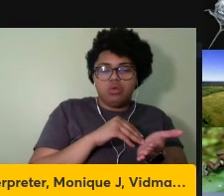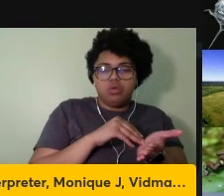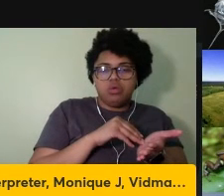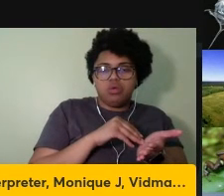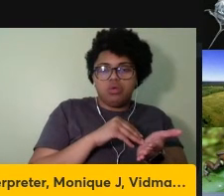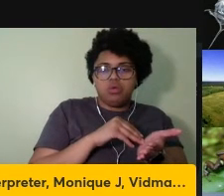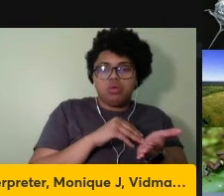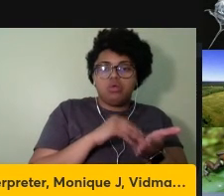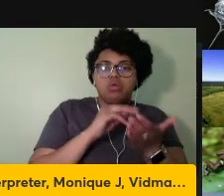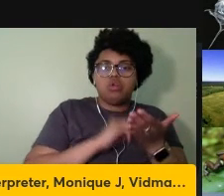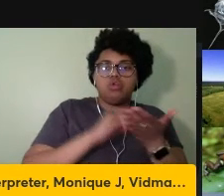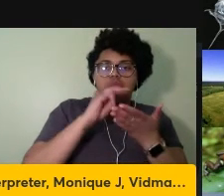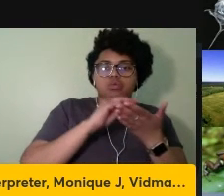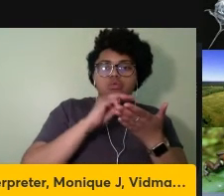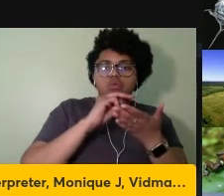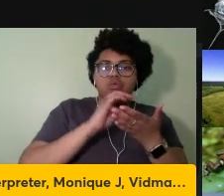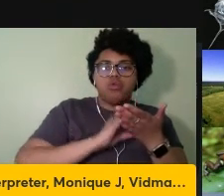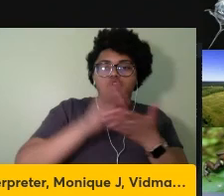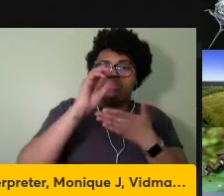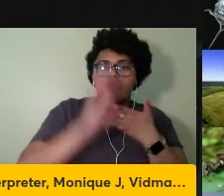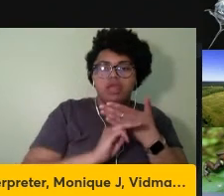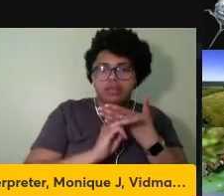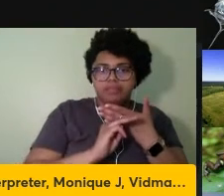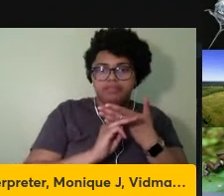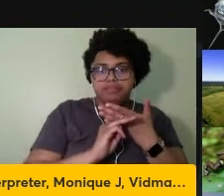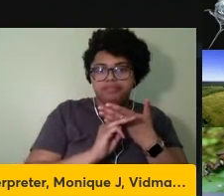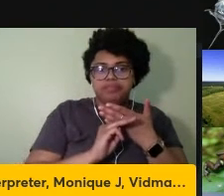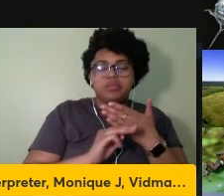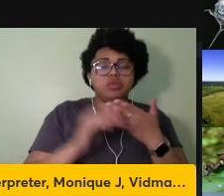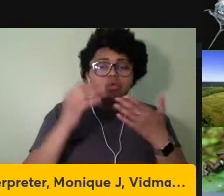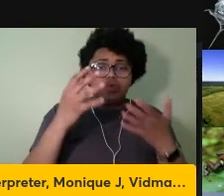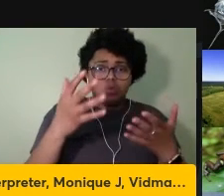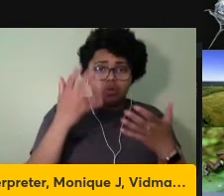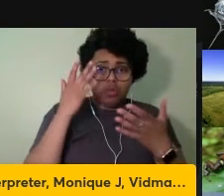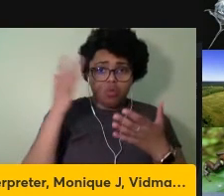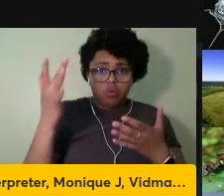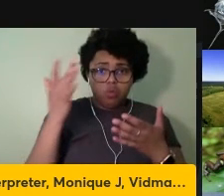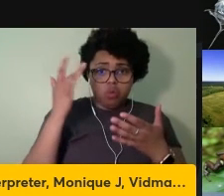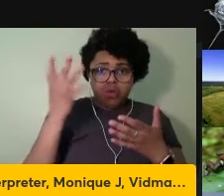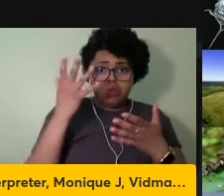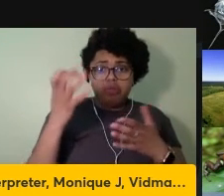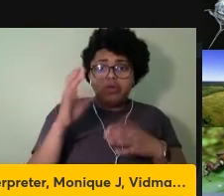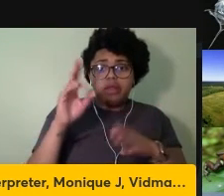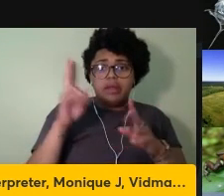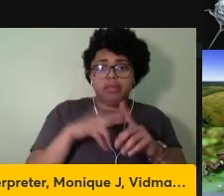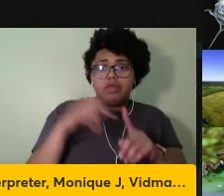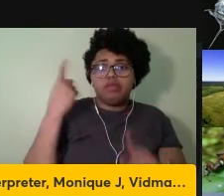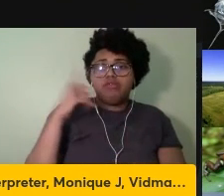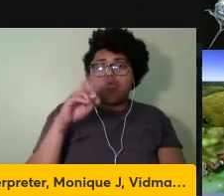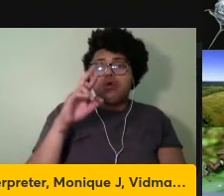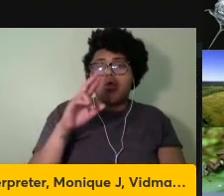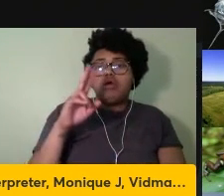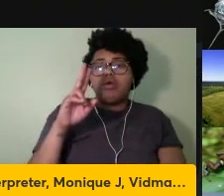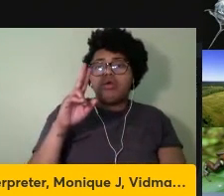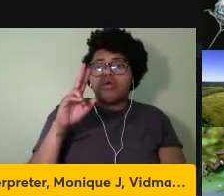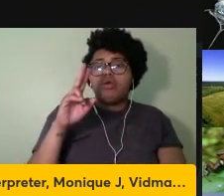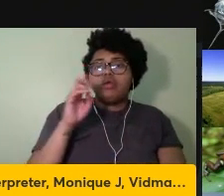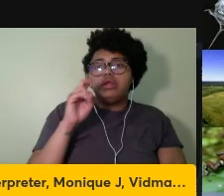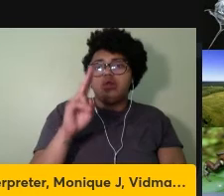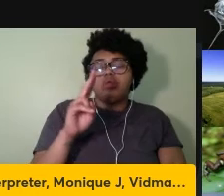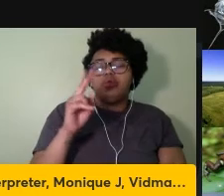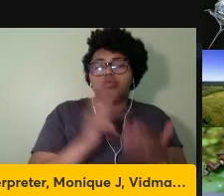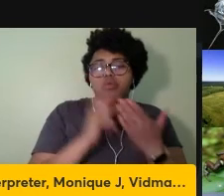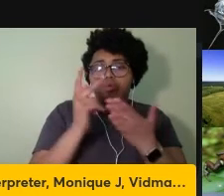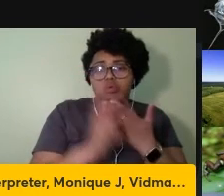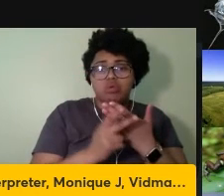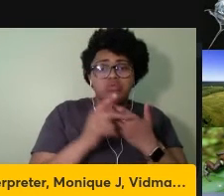curriculum. So why do you want to apply for an RE program? First, RE is typically